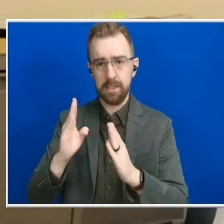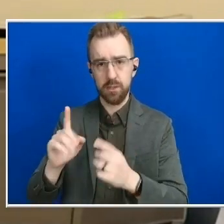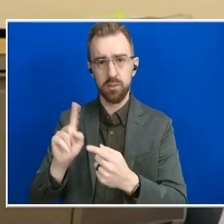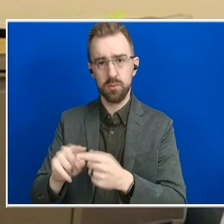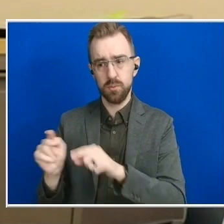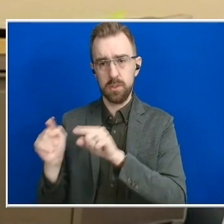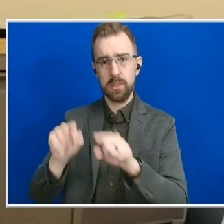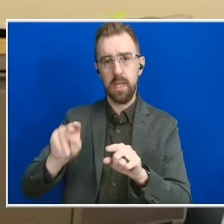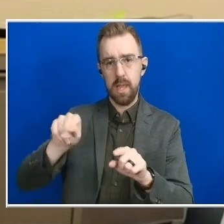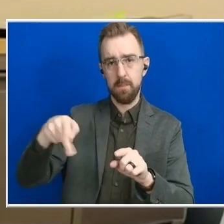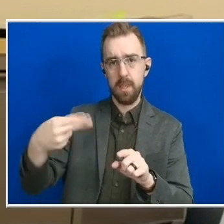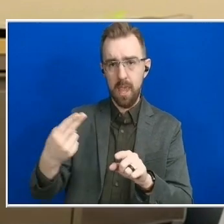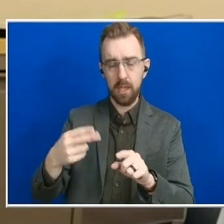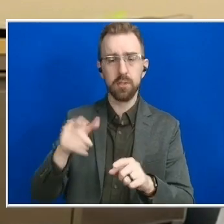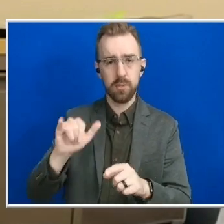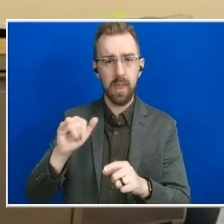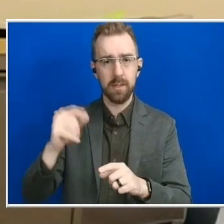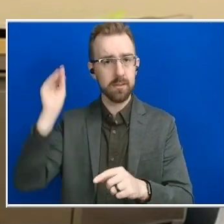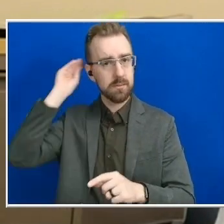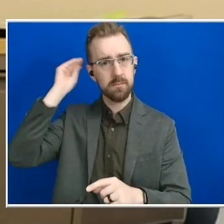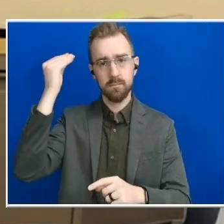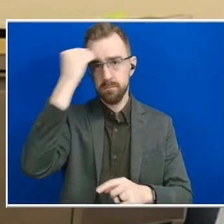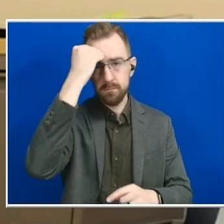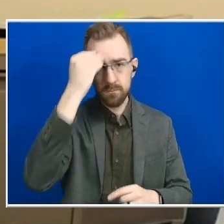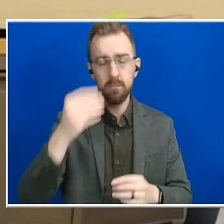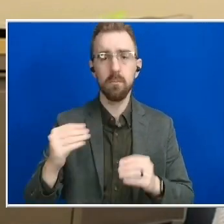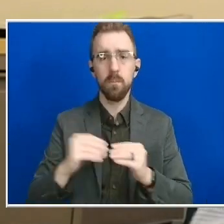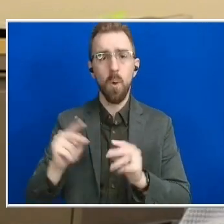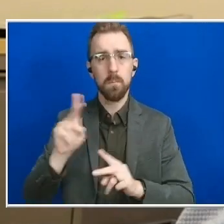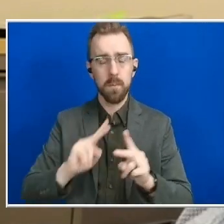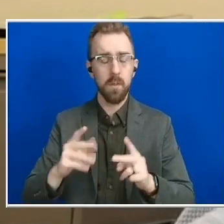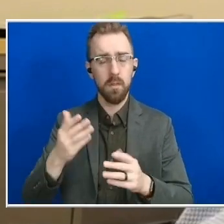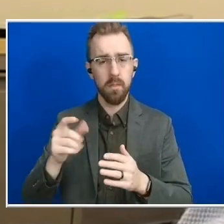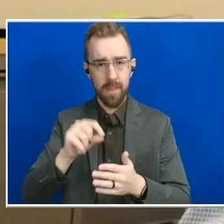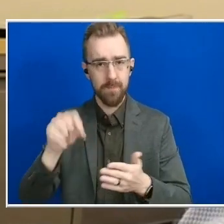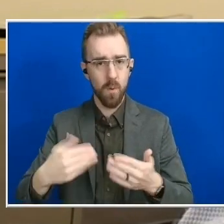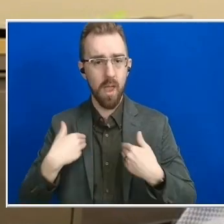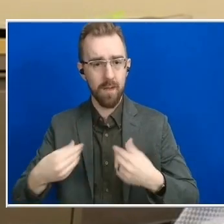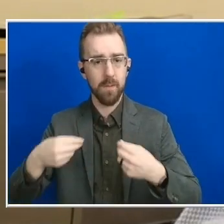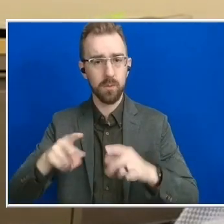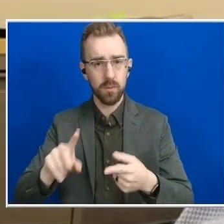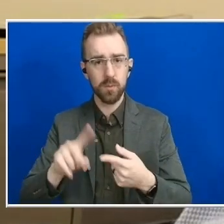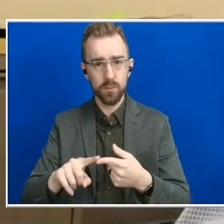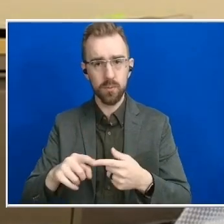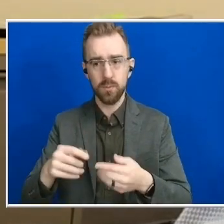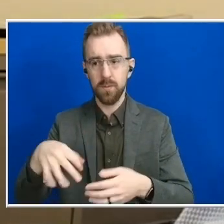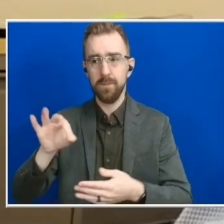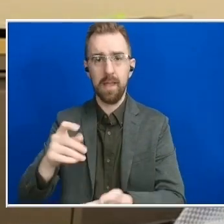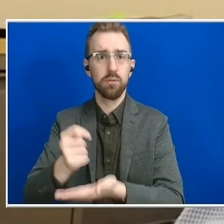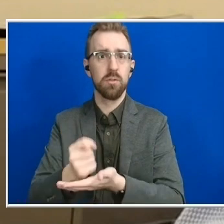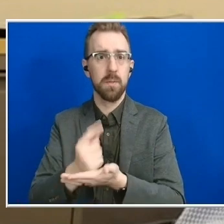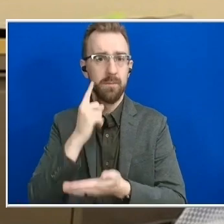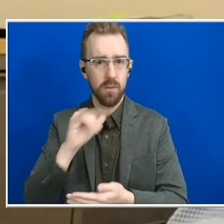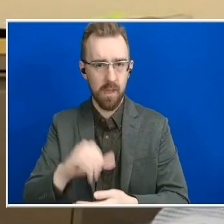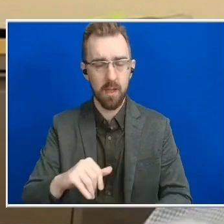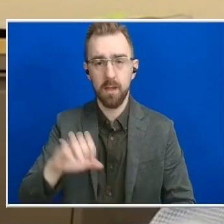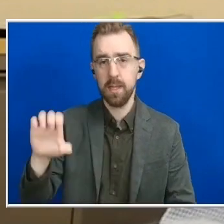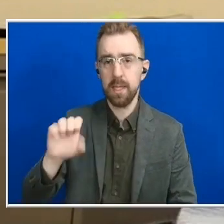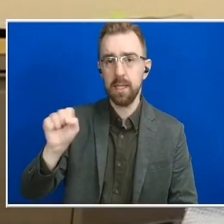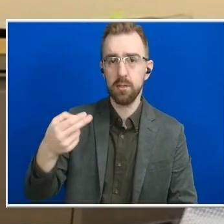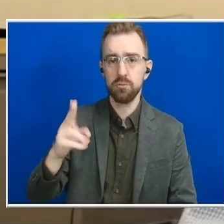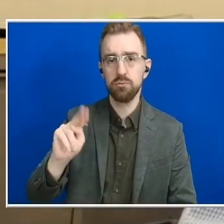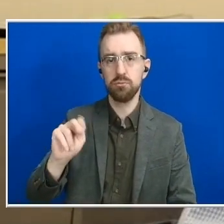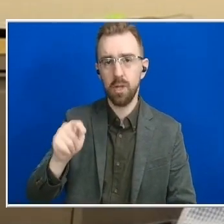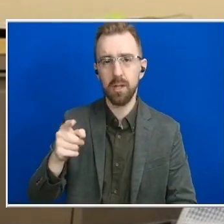makes it top of mind. And I think more people will therefore, have the opportunity to get treated. The e-shunt device is also a much